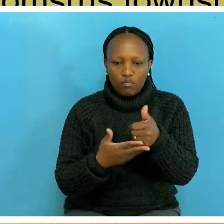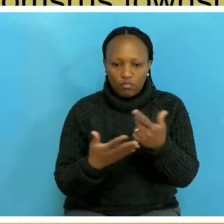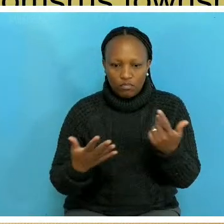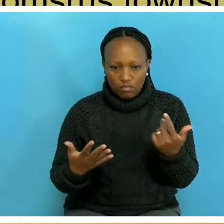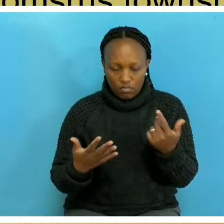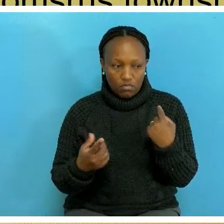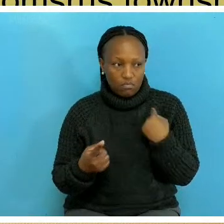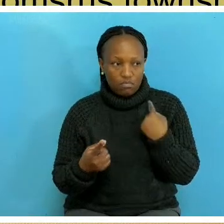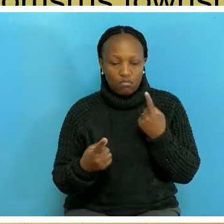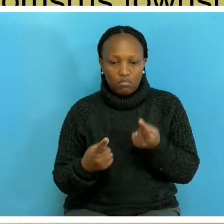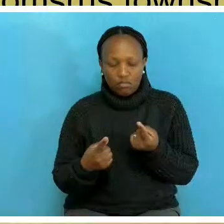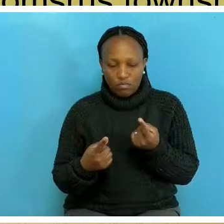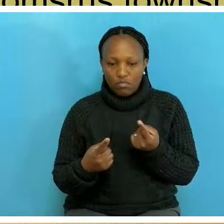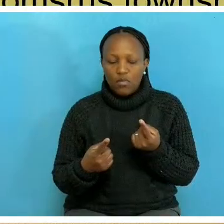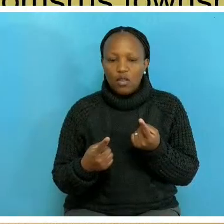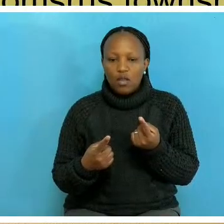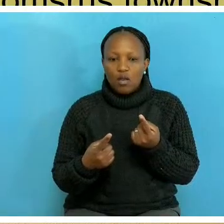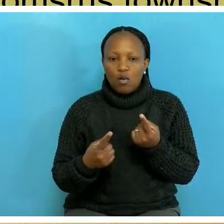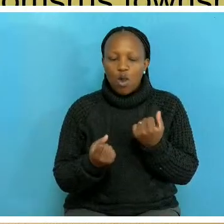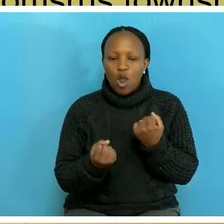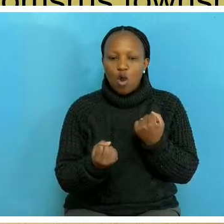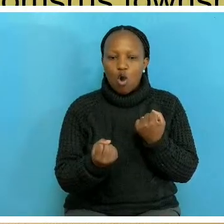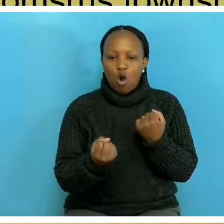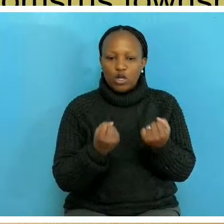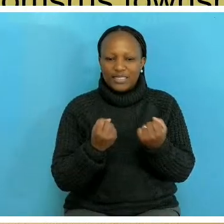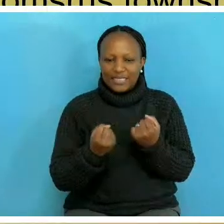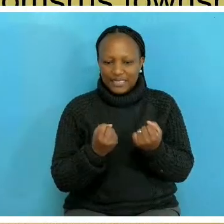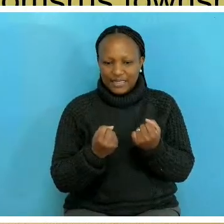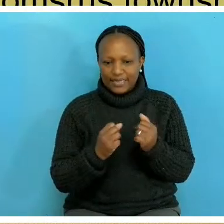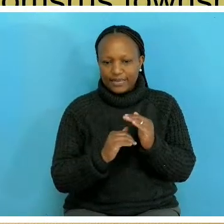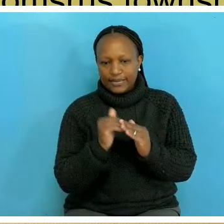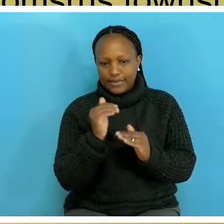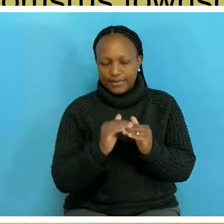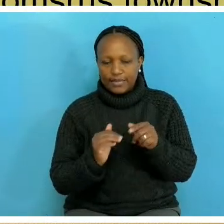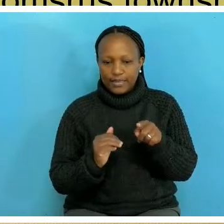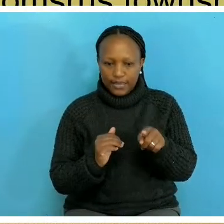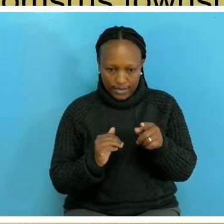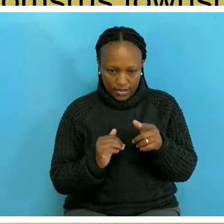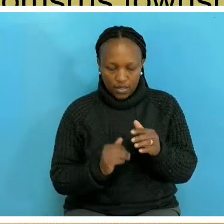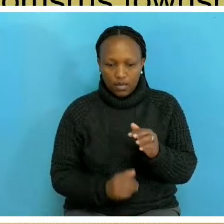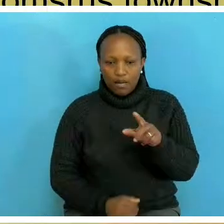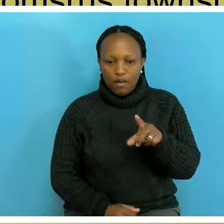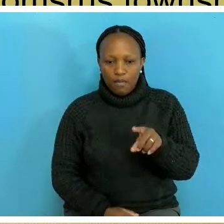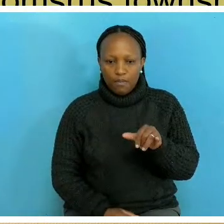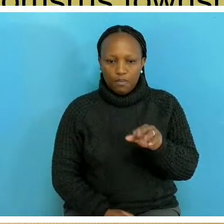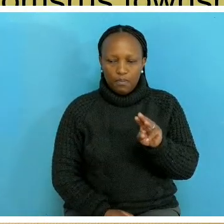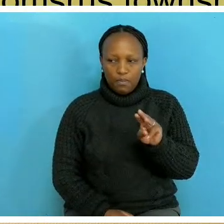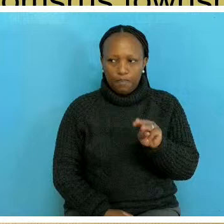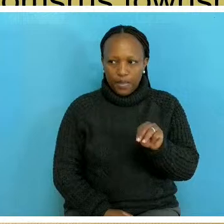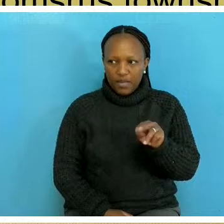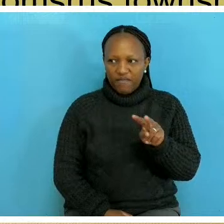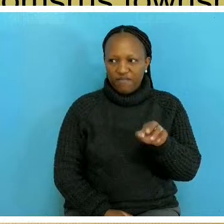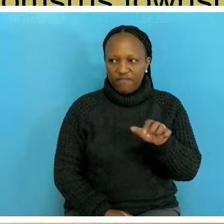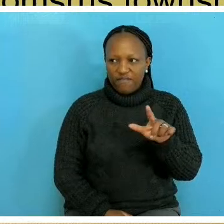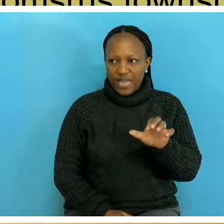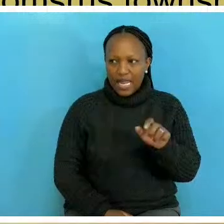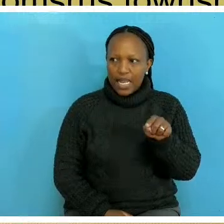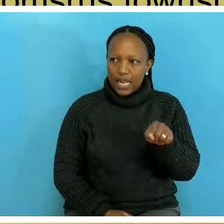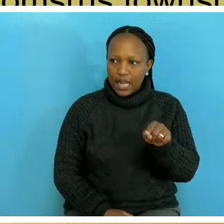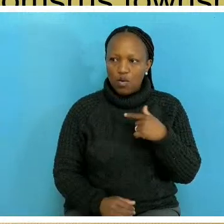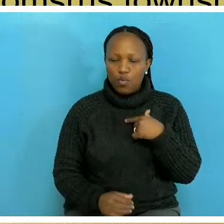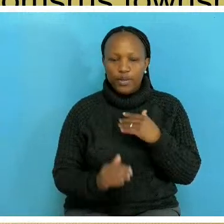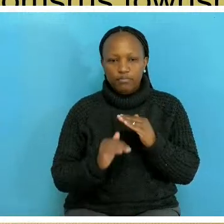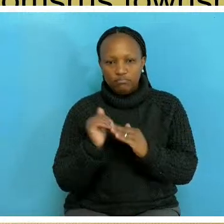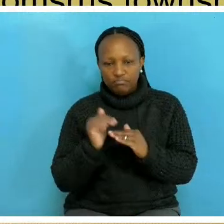of combination courts at Comprehensive School in Pimville, Soweto. We have done